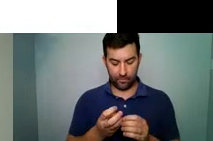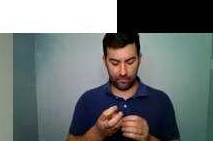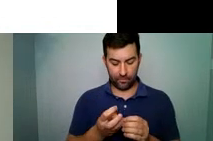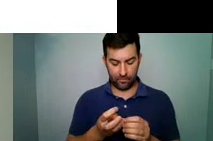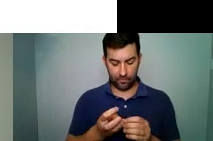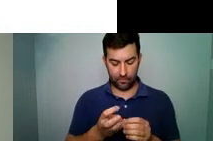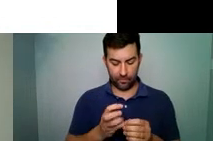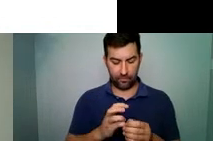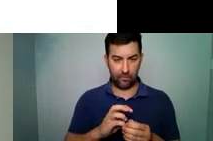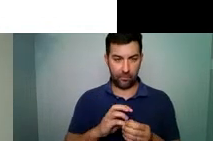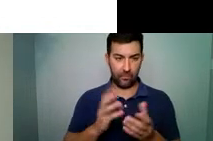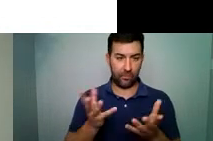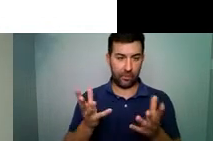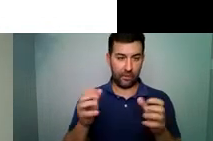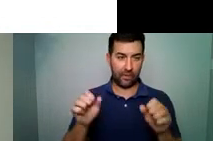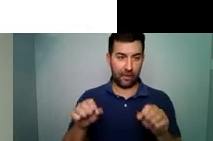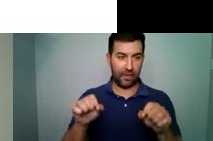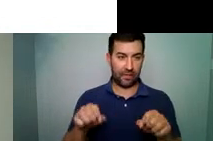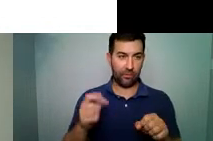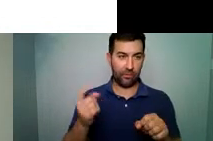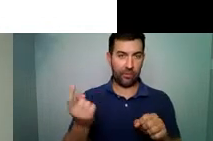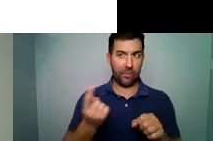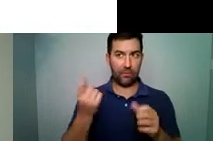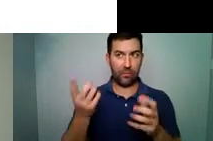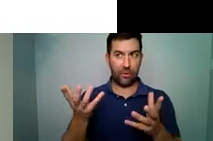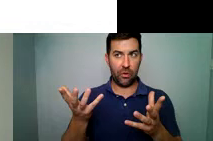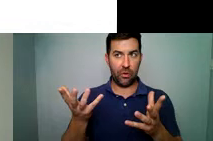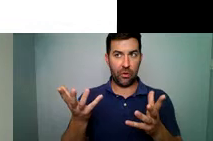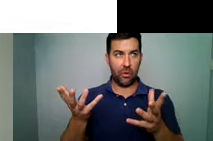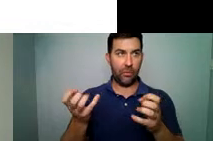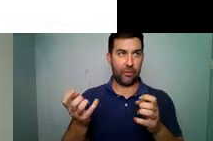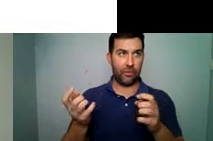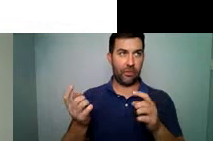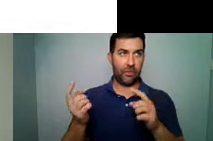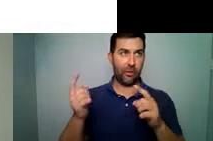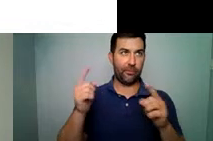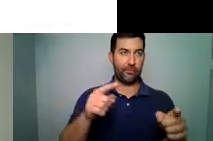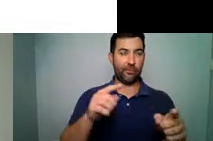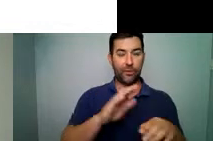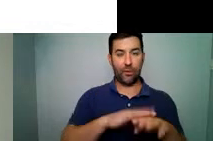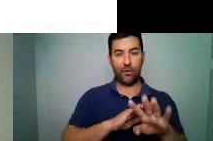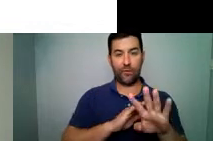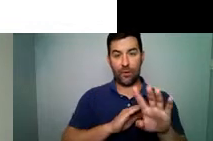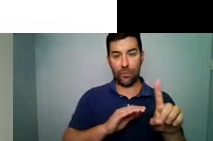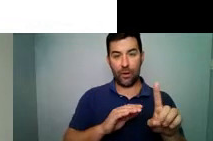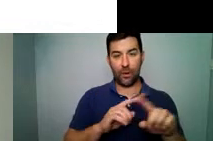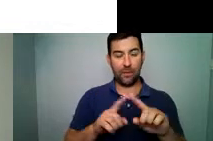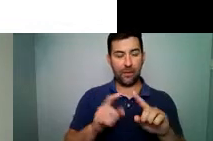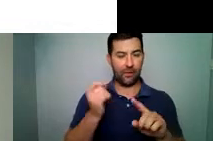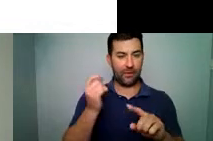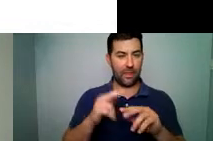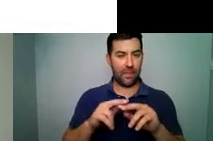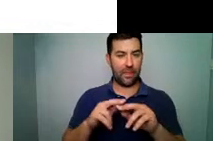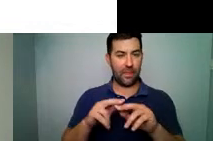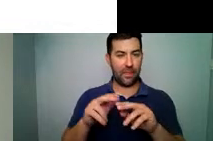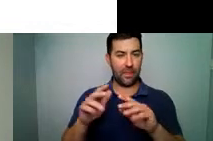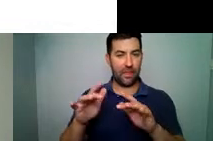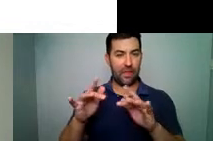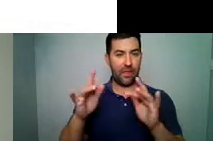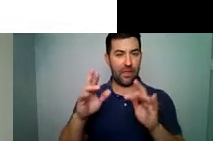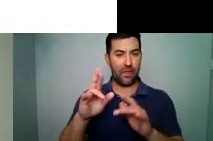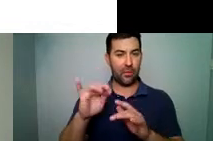It's possible someone wants to go somewhere out on the 41, but the light rail and it